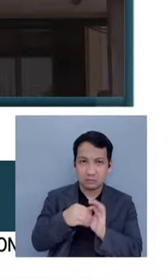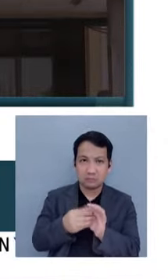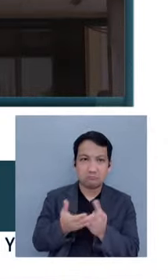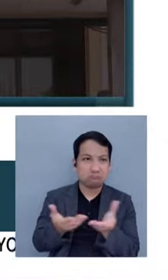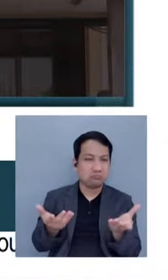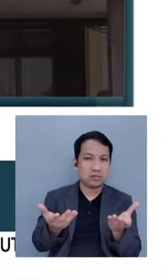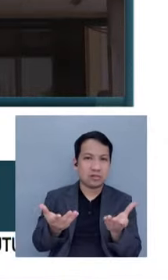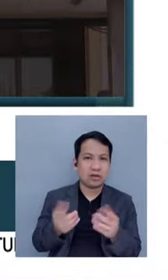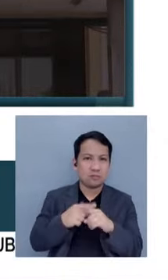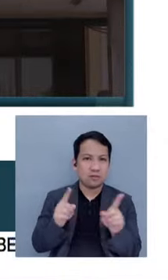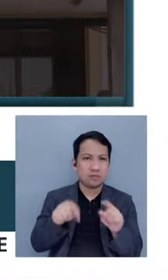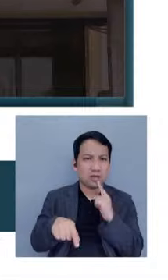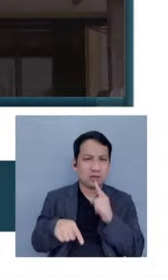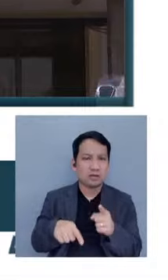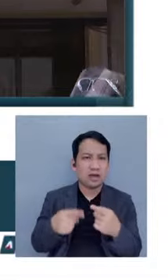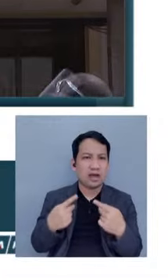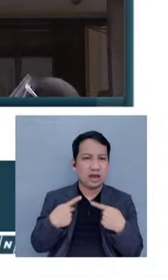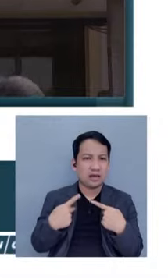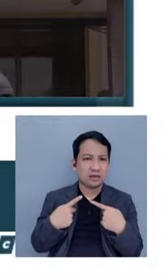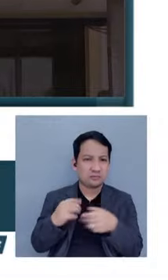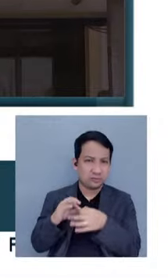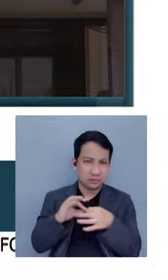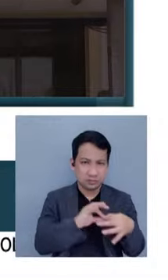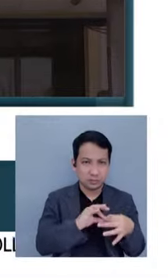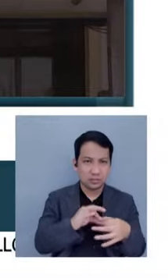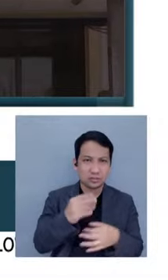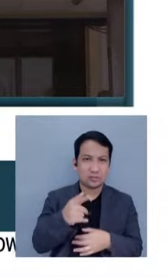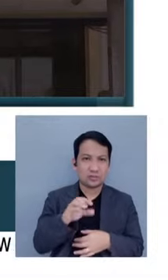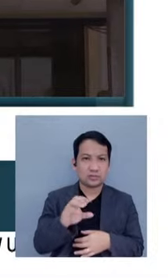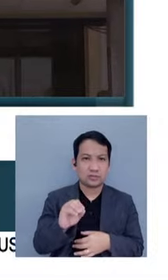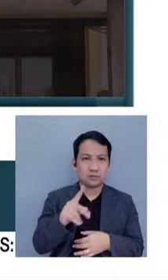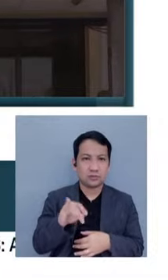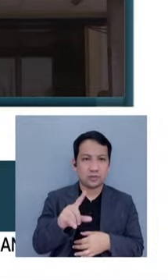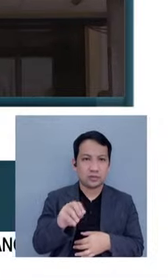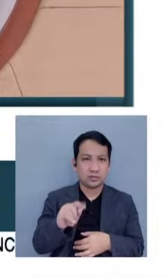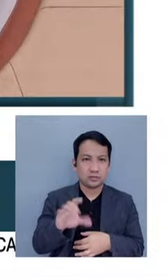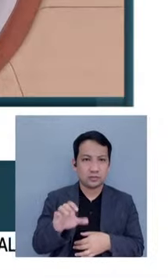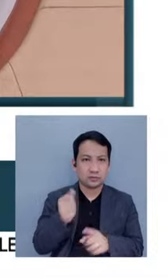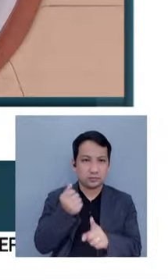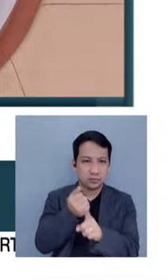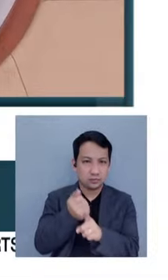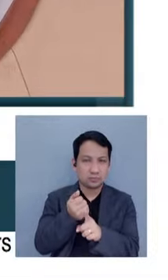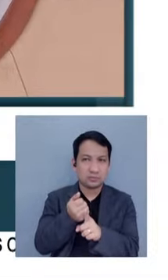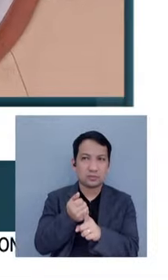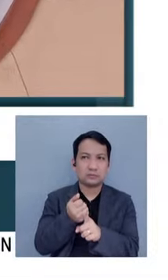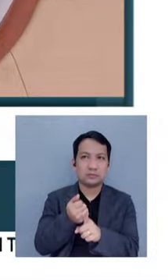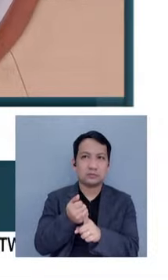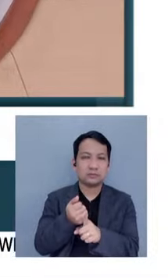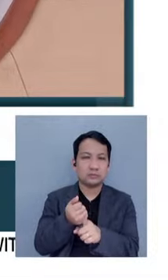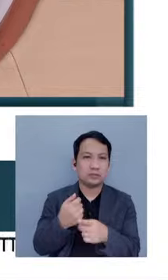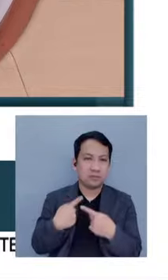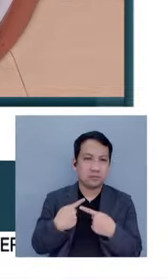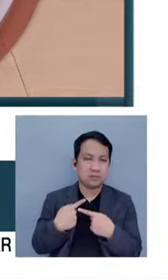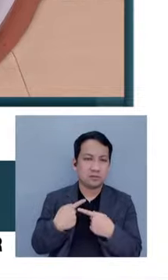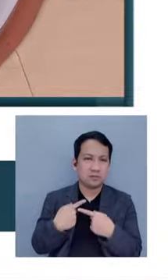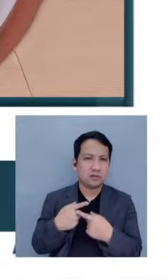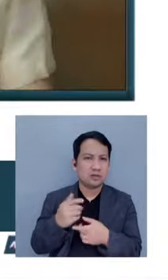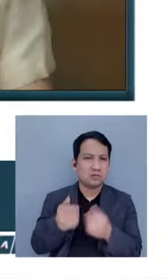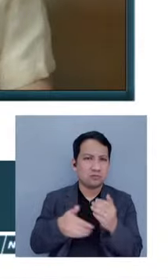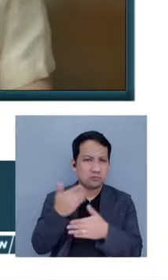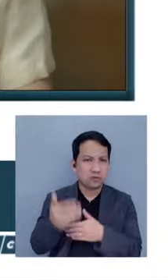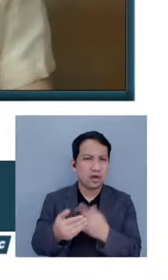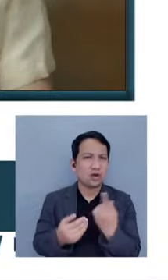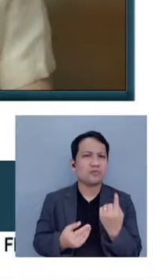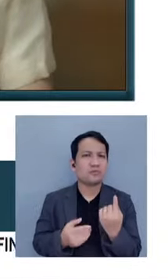But definitely there is a correlation with geopolitics and cyber security and cyber attacks. Because what's in it for them?